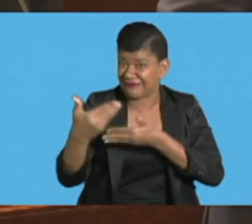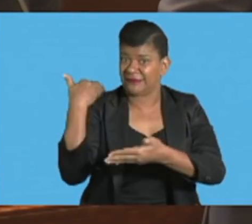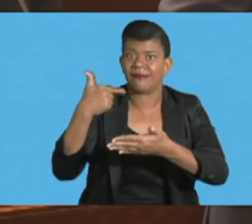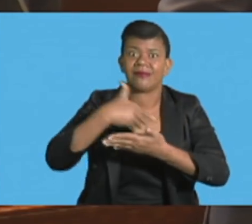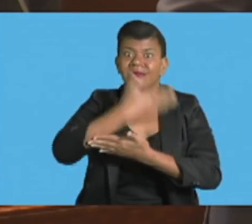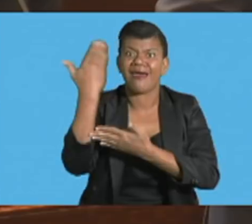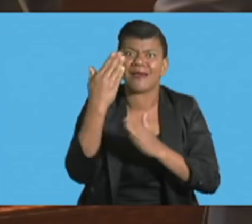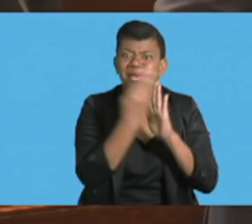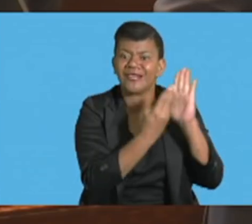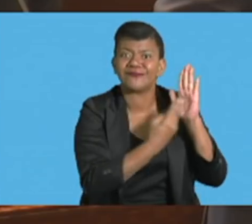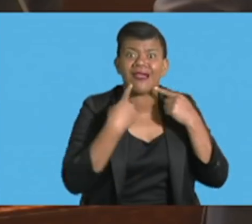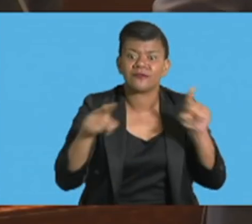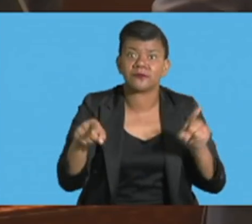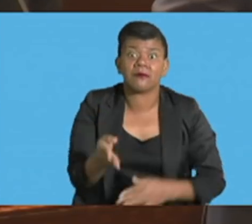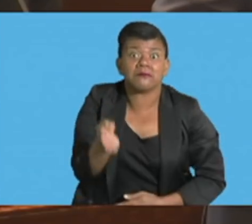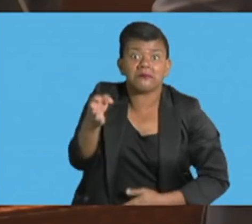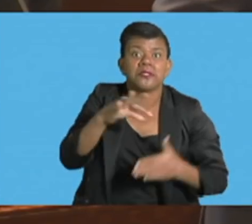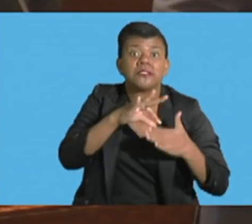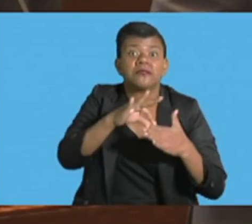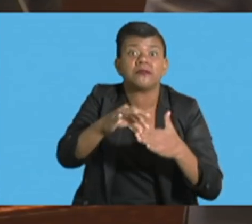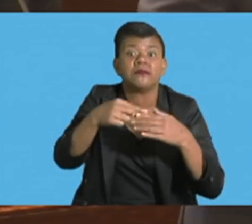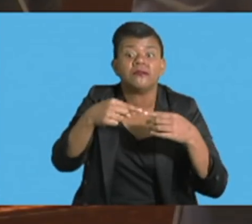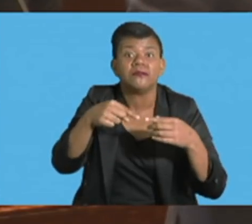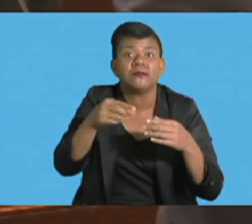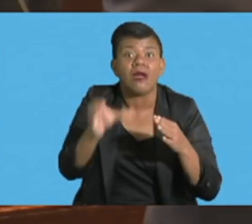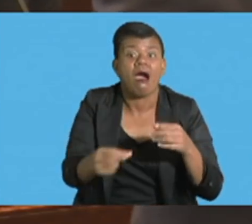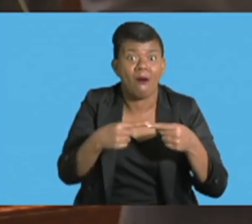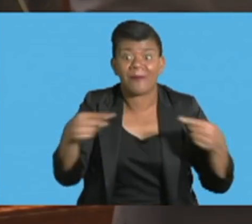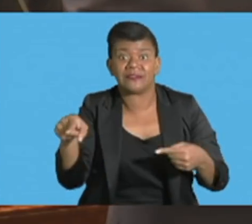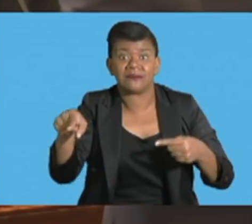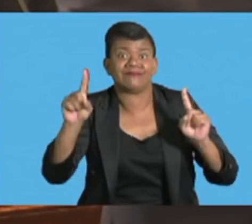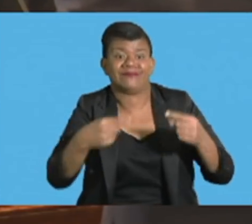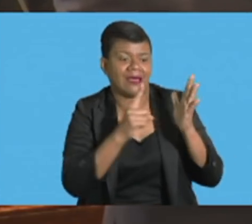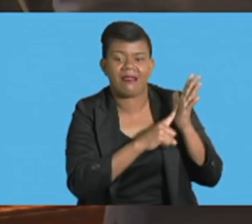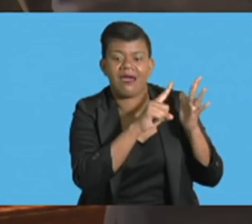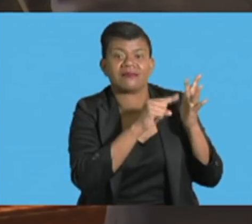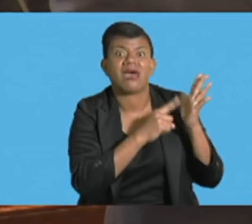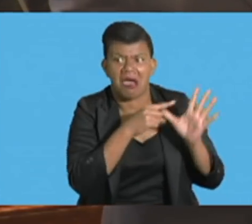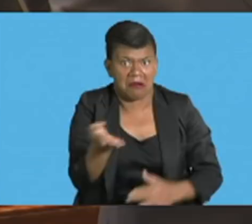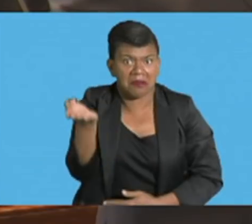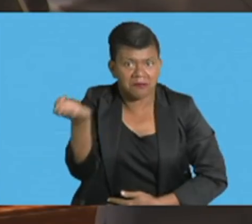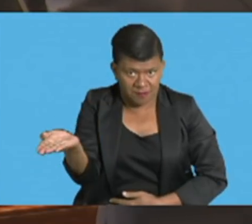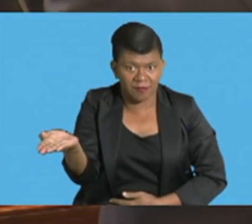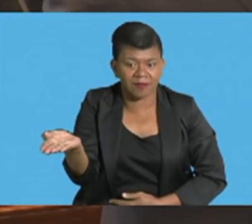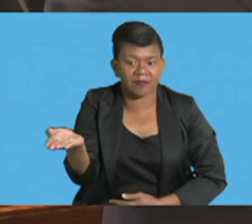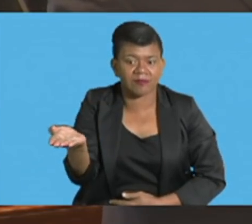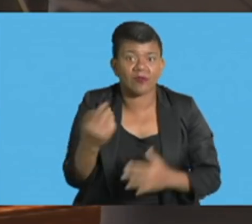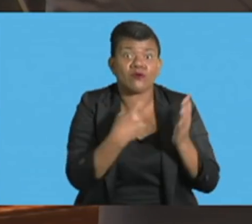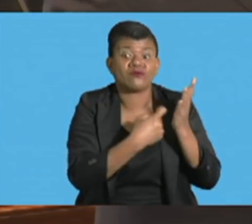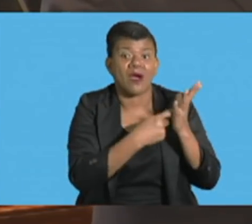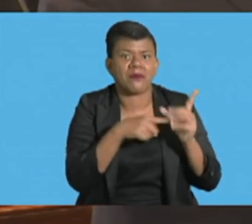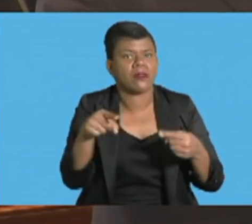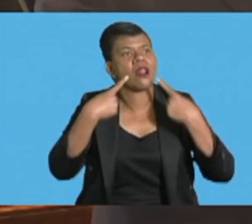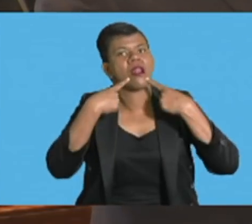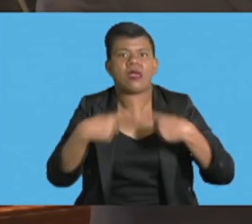of the Opposition, Sithiweni Rambuka, chose to one-up his protege by declaring to the cameras that the Fijian